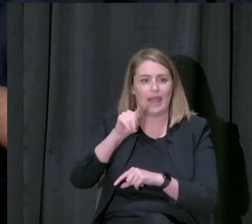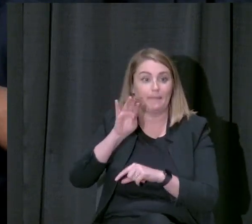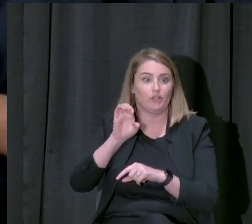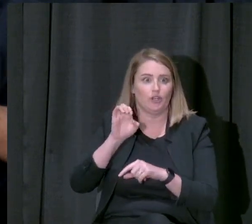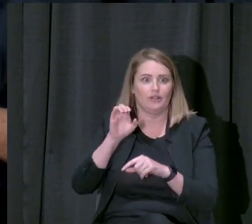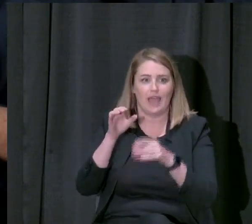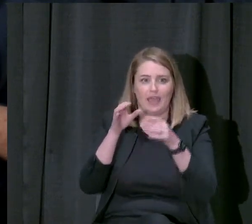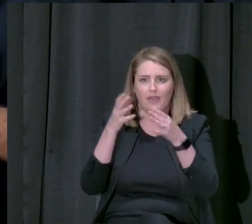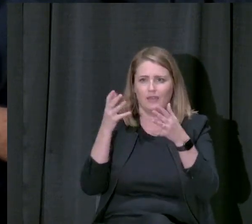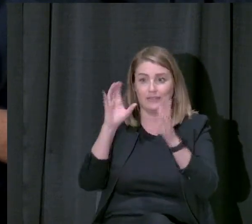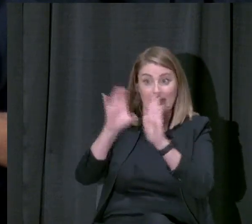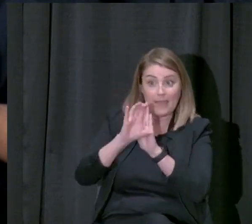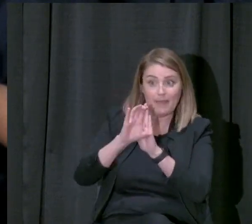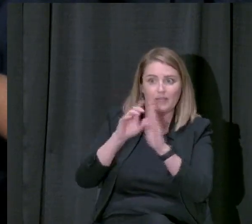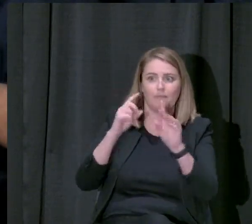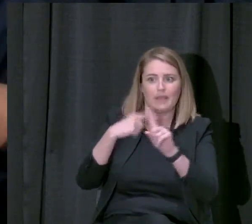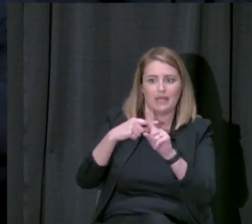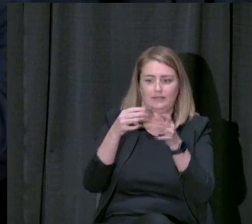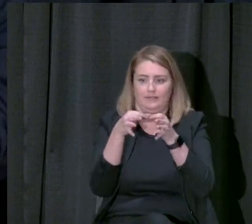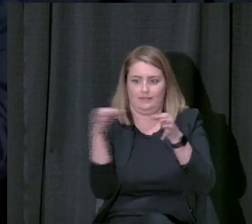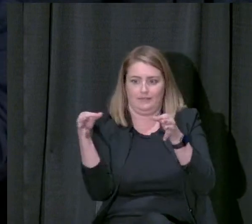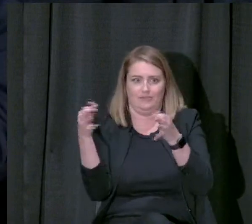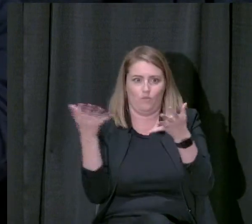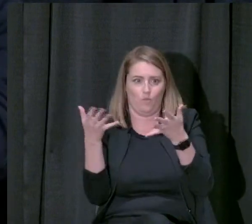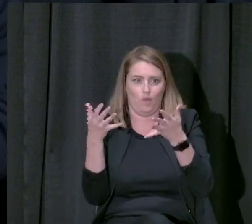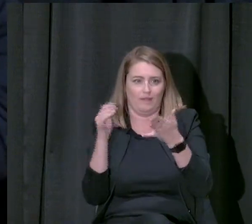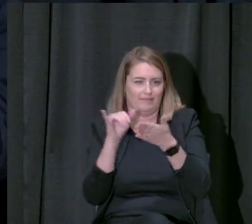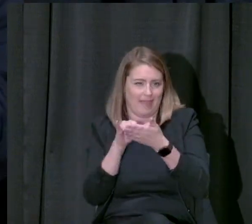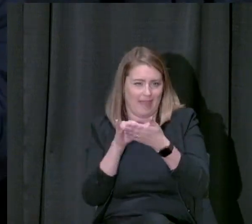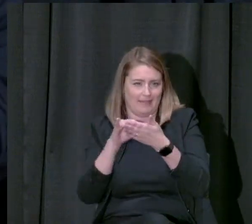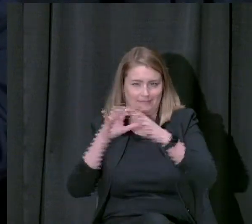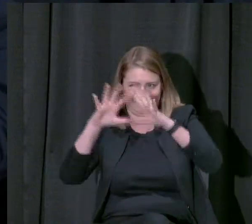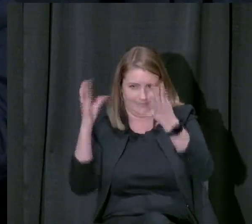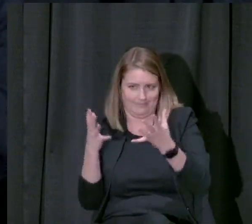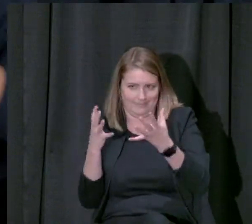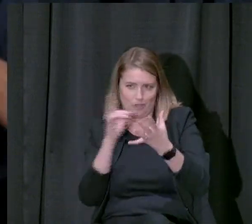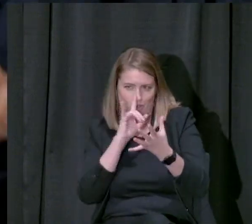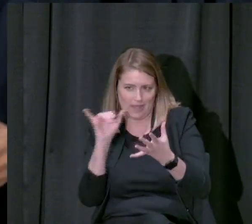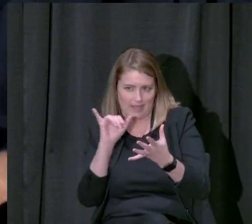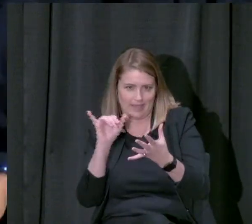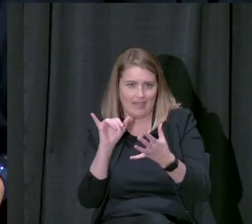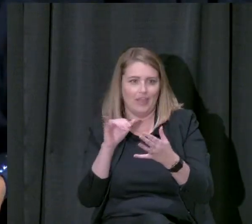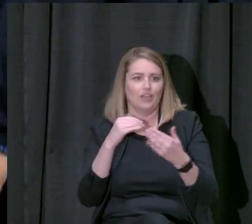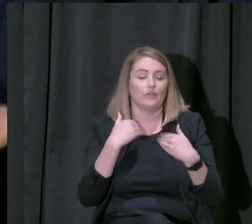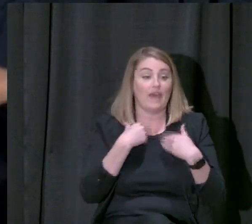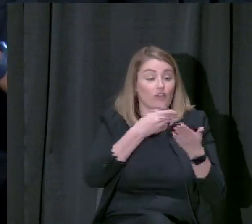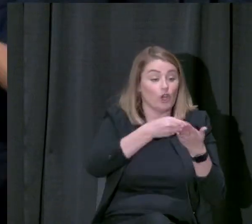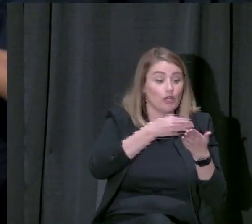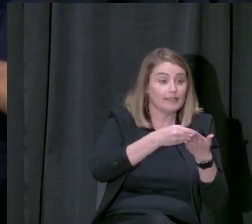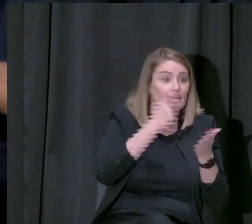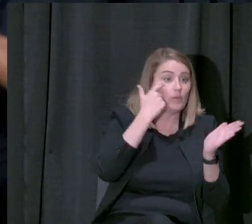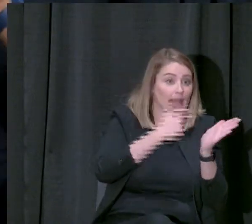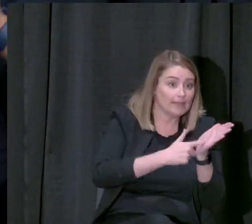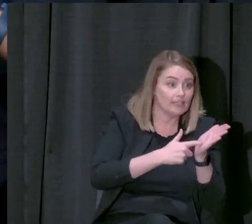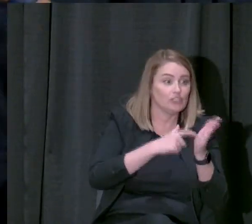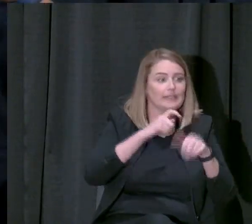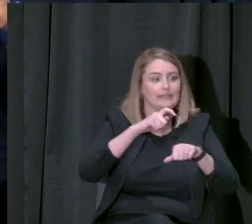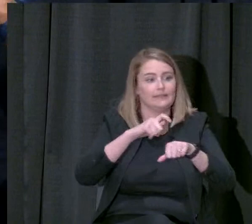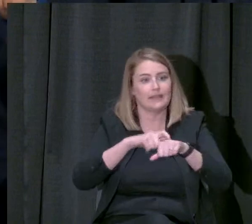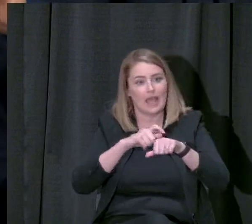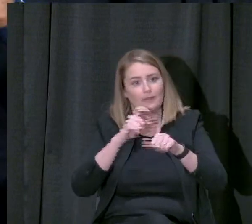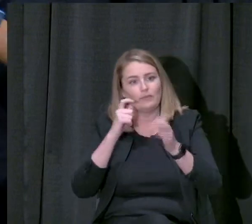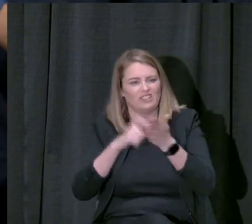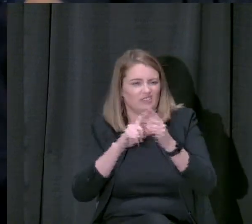the boundaries of what that can do. And we've got face recognition as well. We've got color detection, currency recognition. So we've got a whole bunch of different